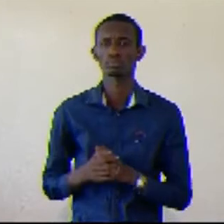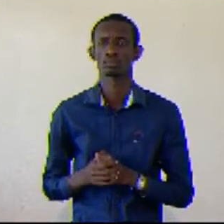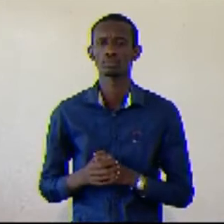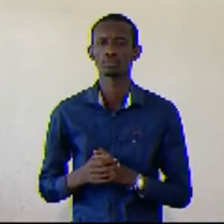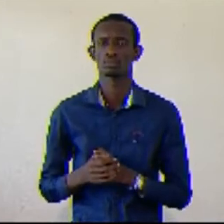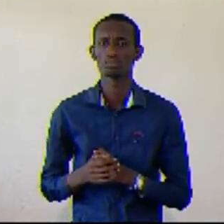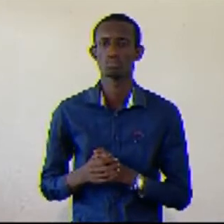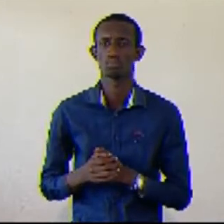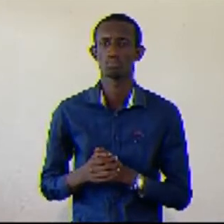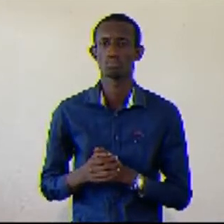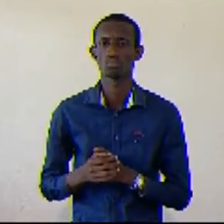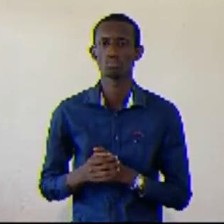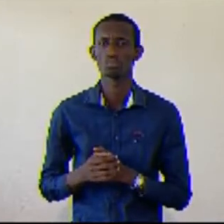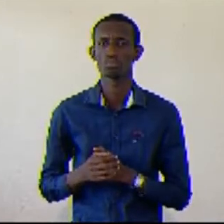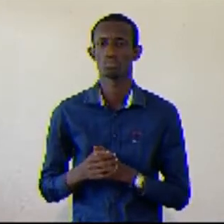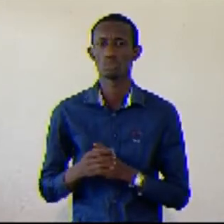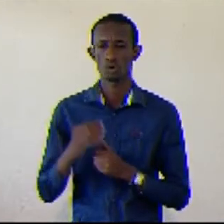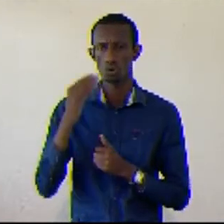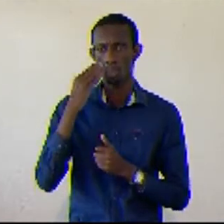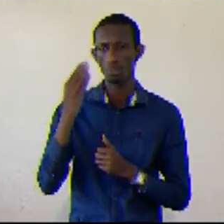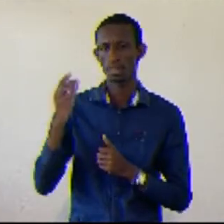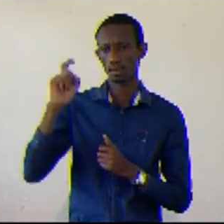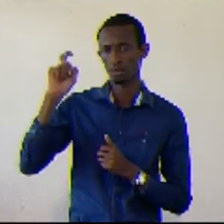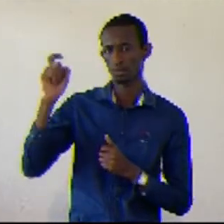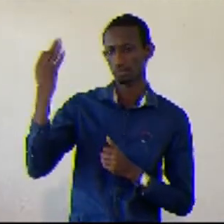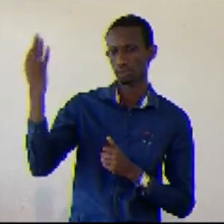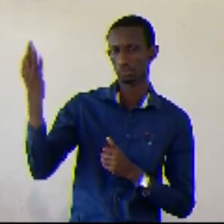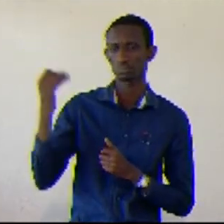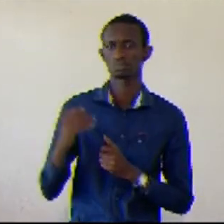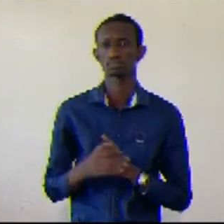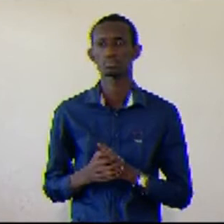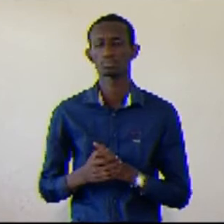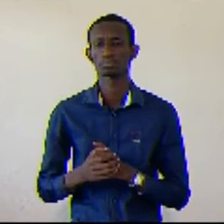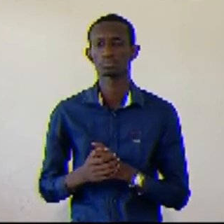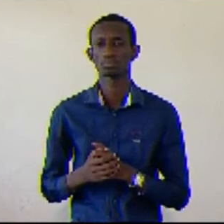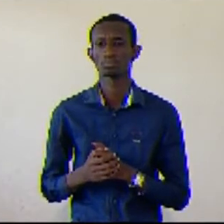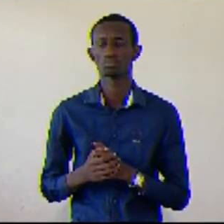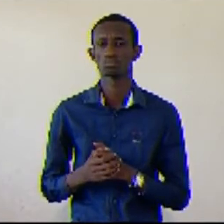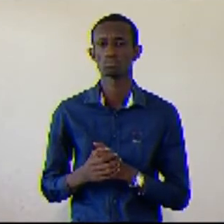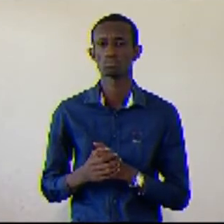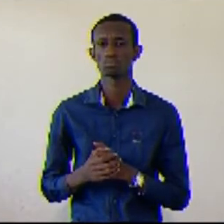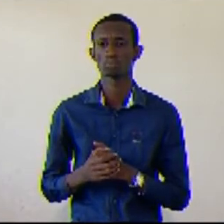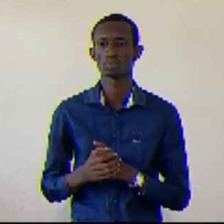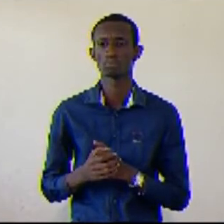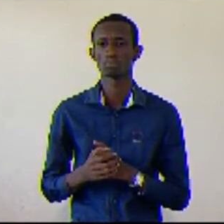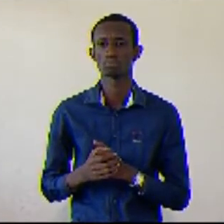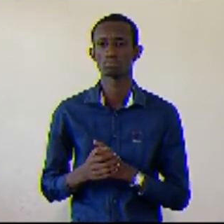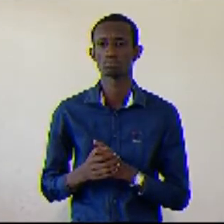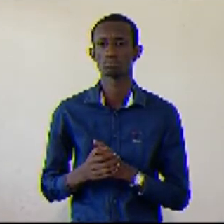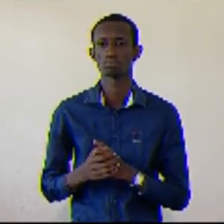this is f of x3. The tangent